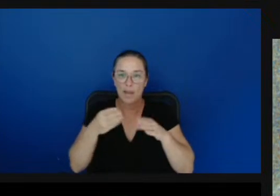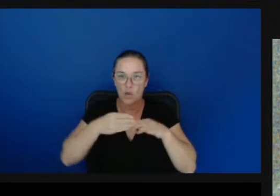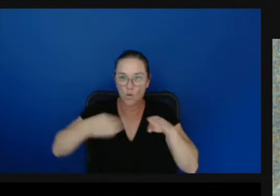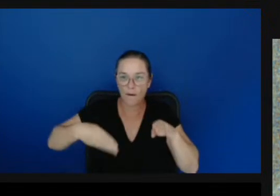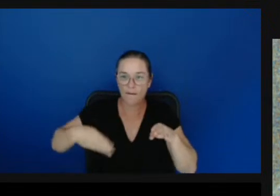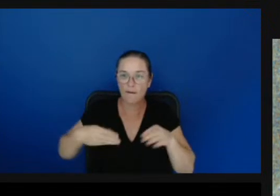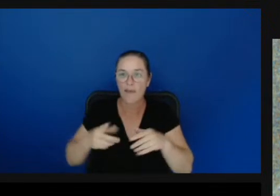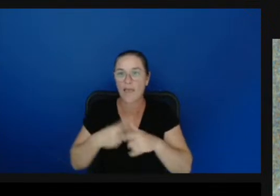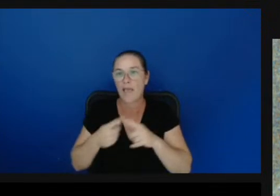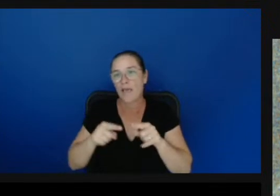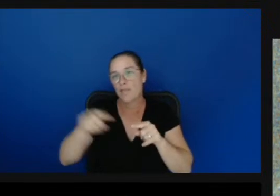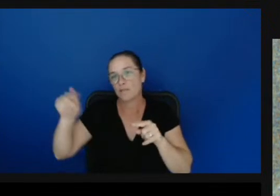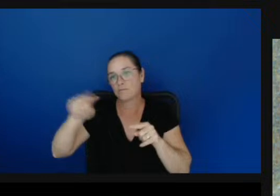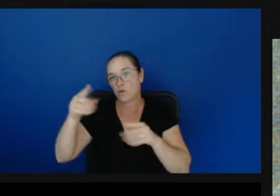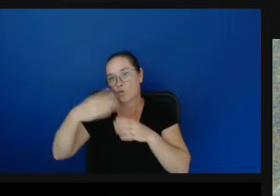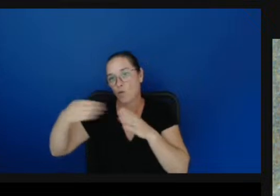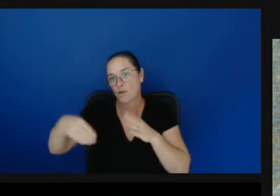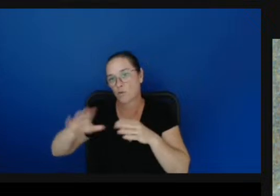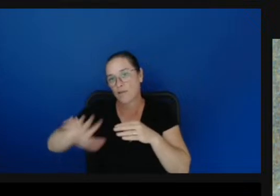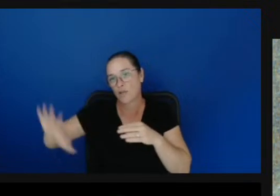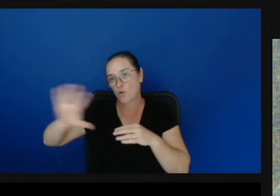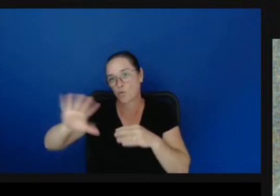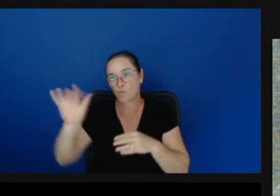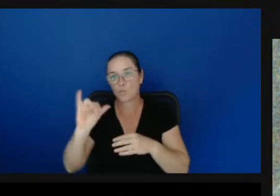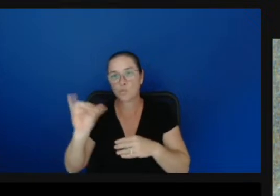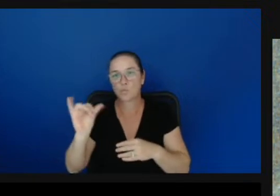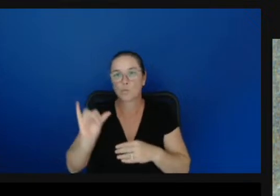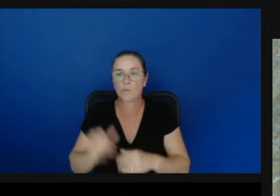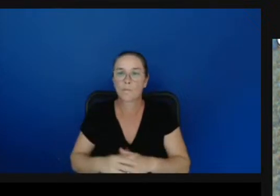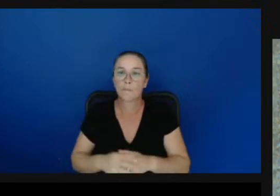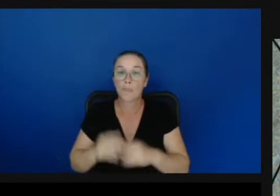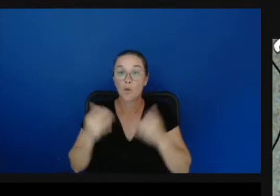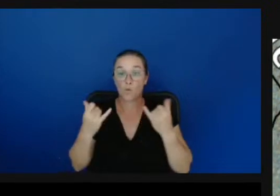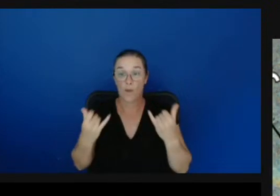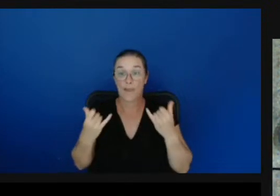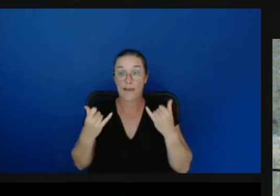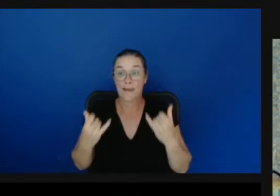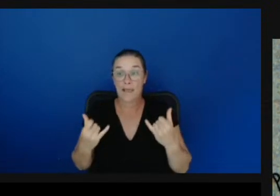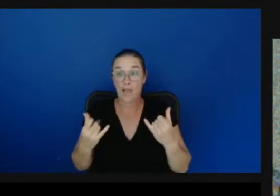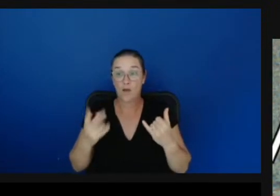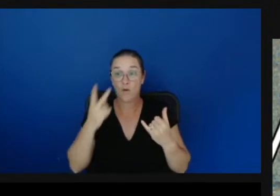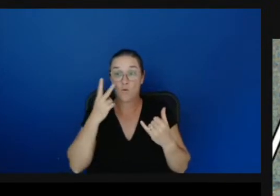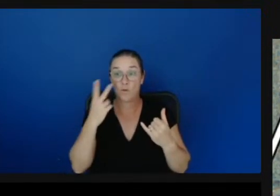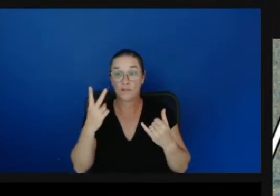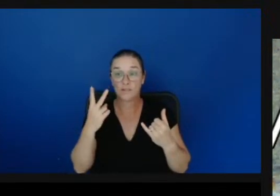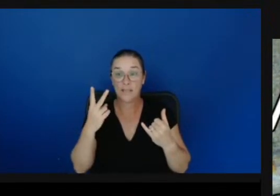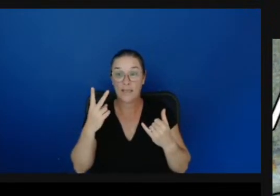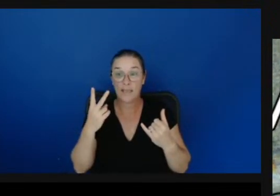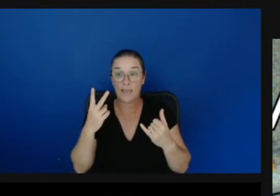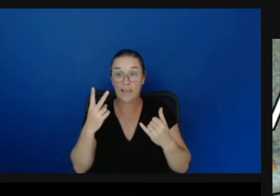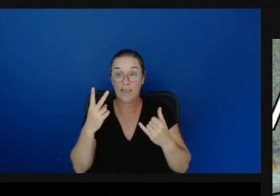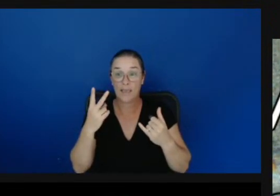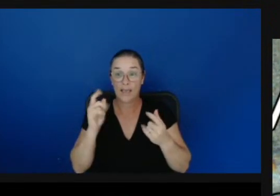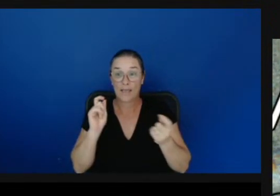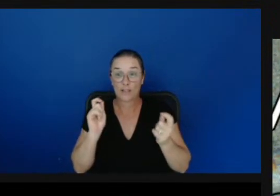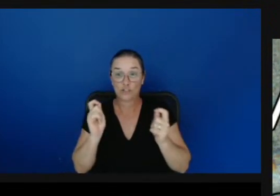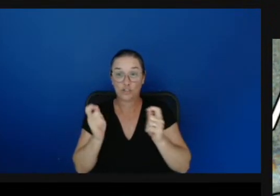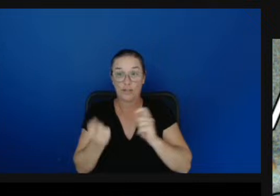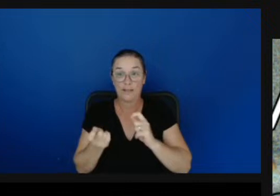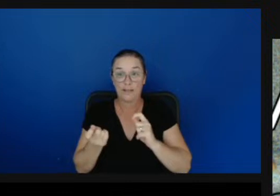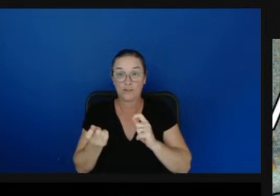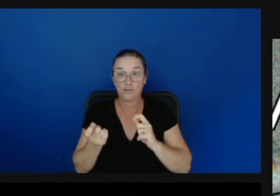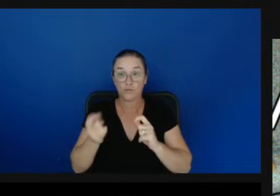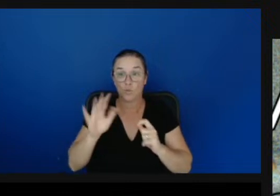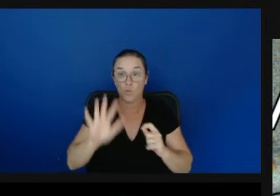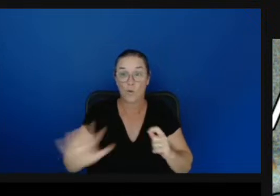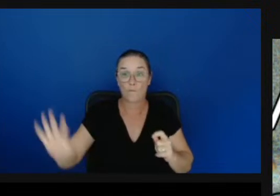had cracks as well, right through here somewhere. But right now we're seeing deformation all the way past here.